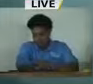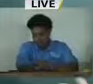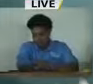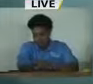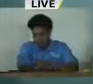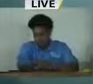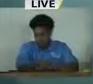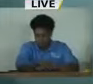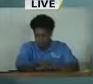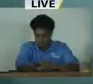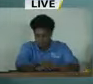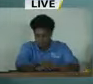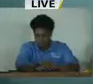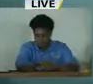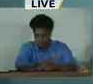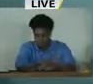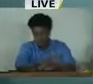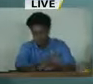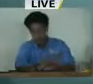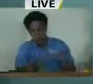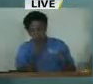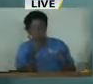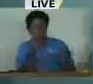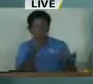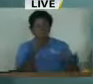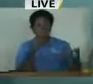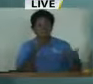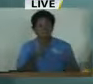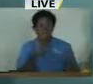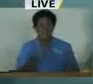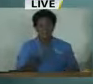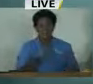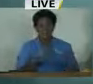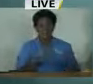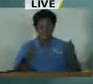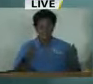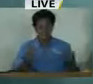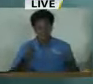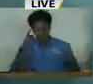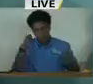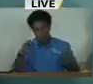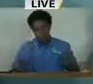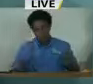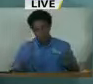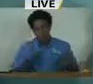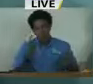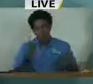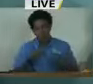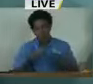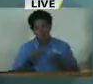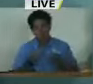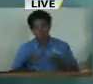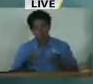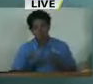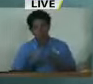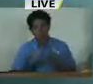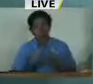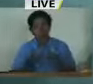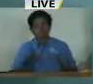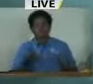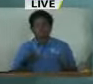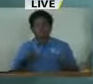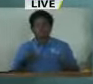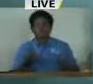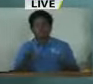that face us that we sit with. But today, because there's just one motion on the table, we're